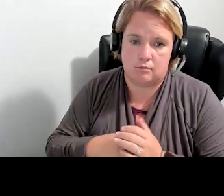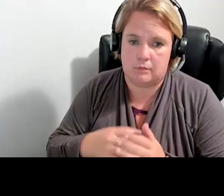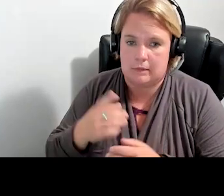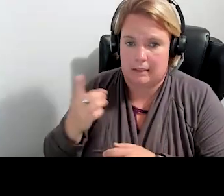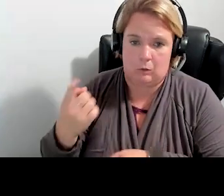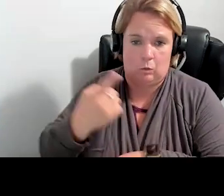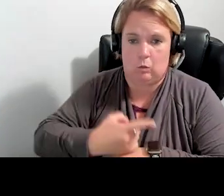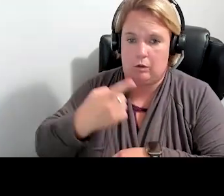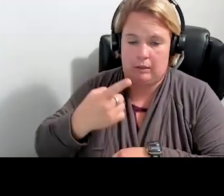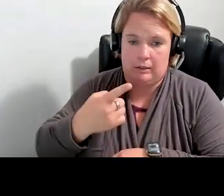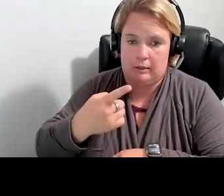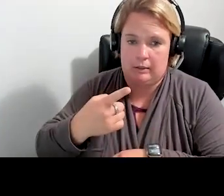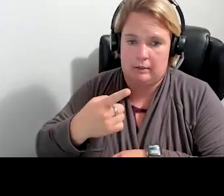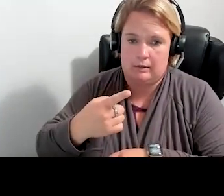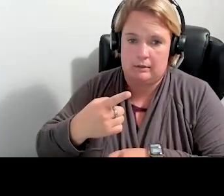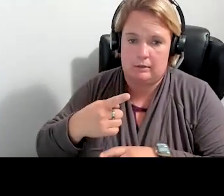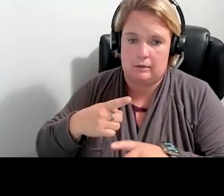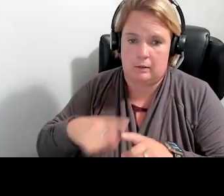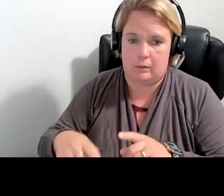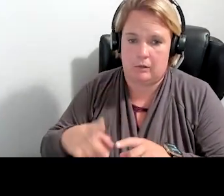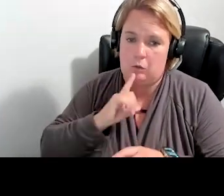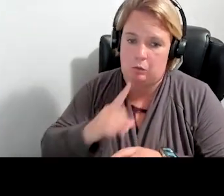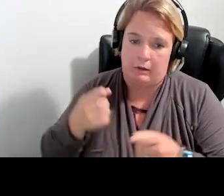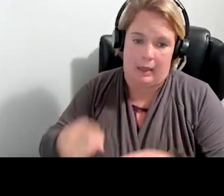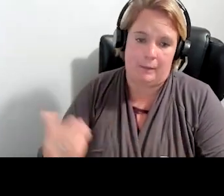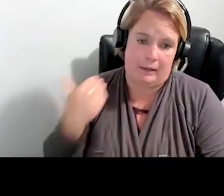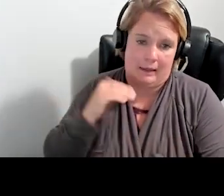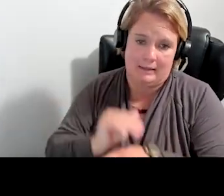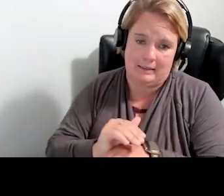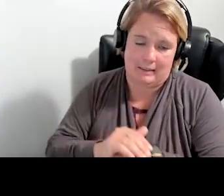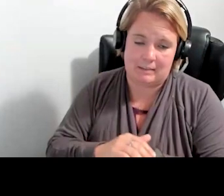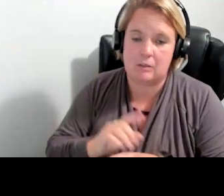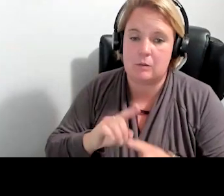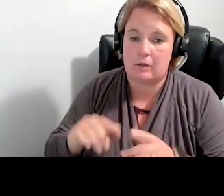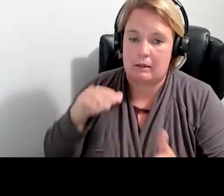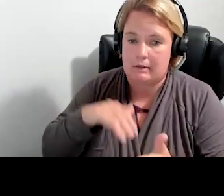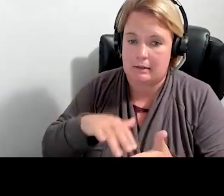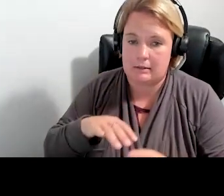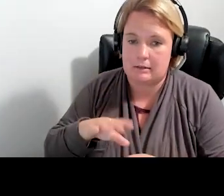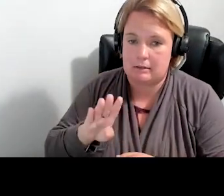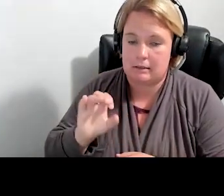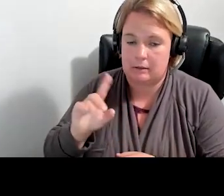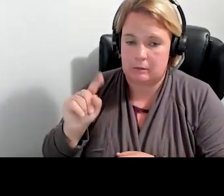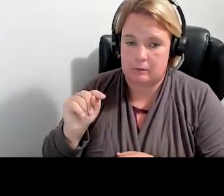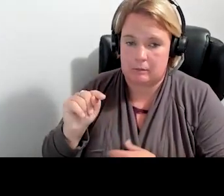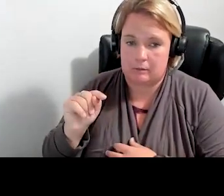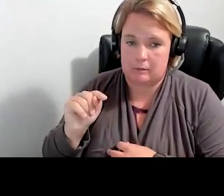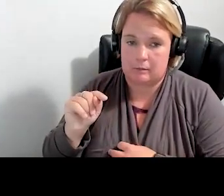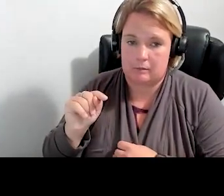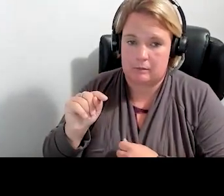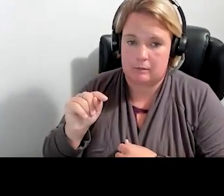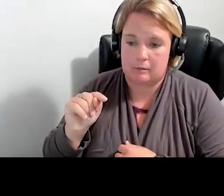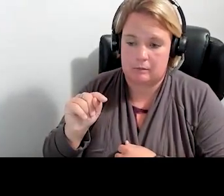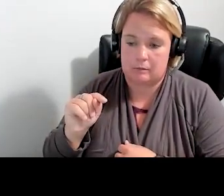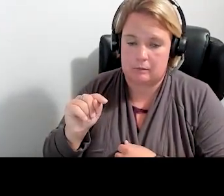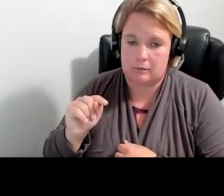and I ended up doing it late last night. That the study bot that I was doing, it's a